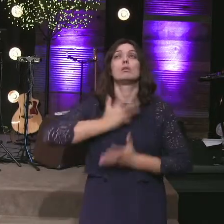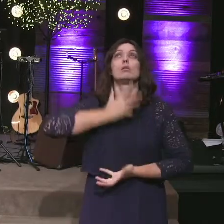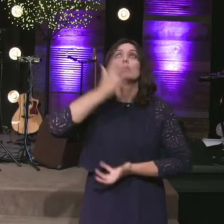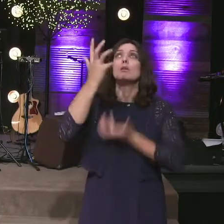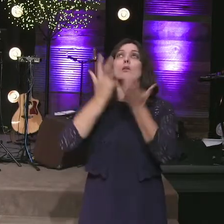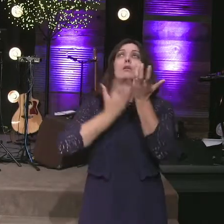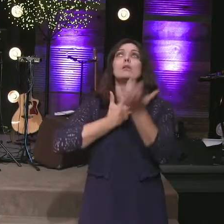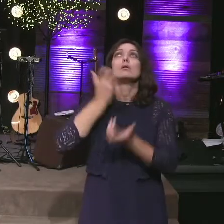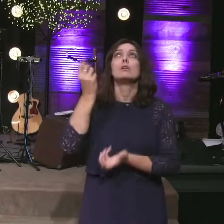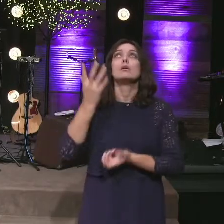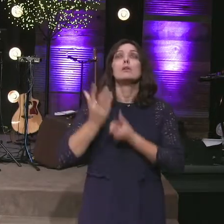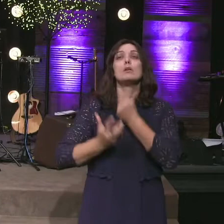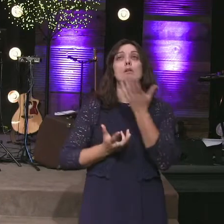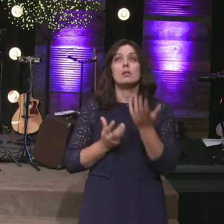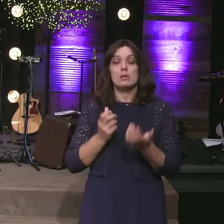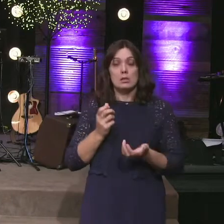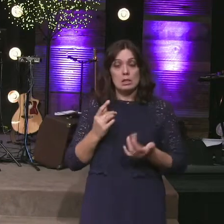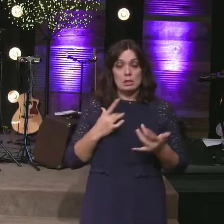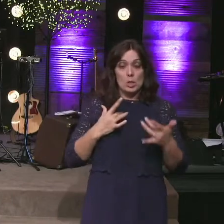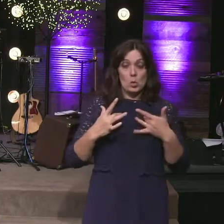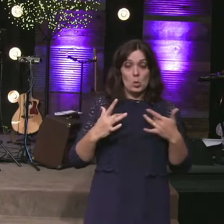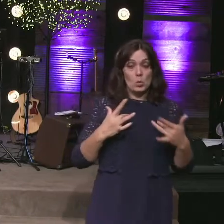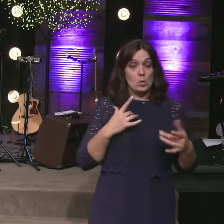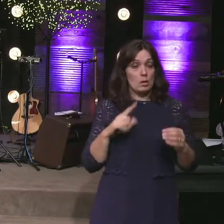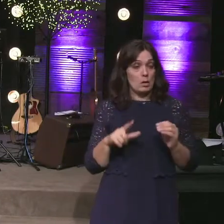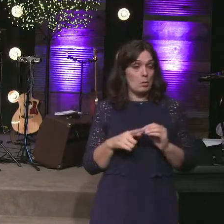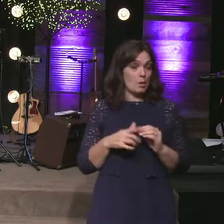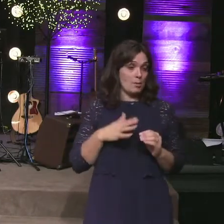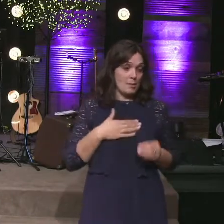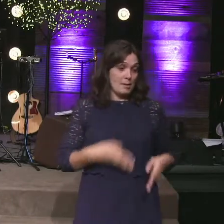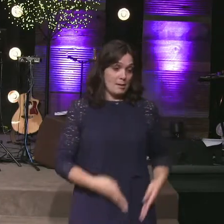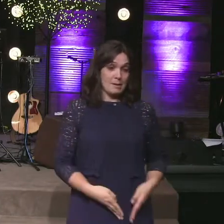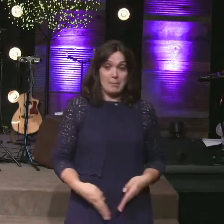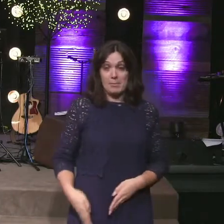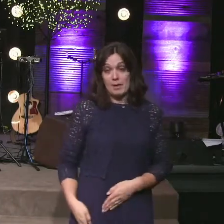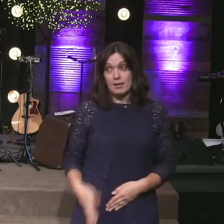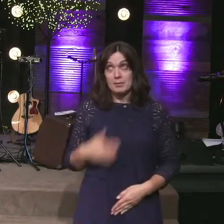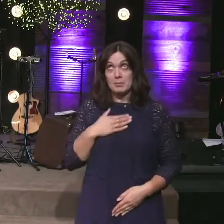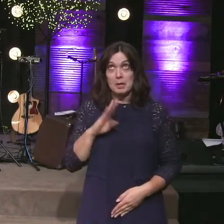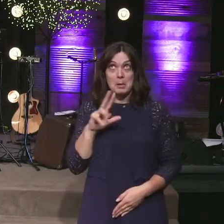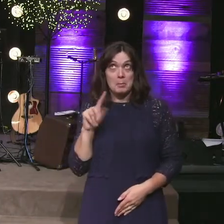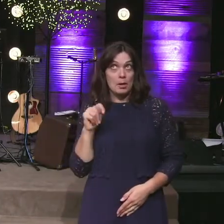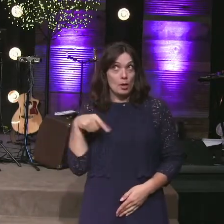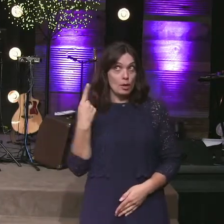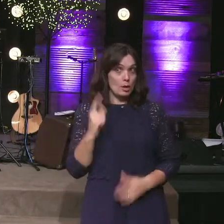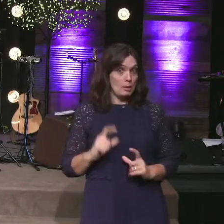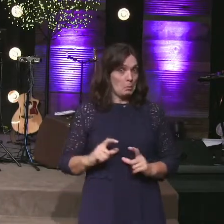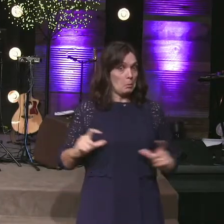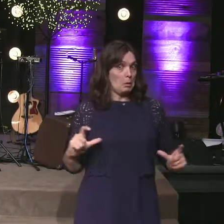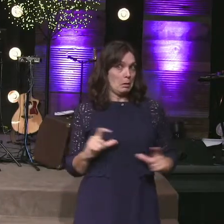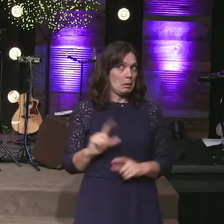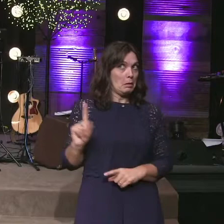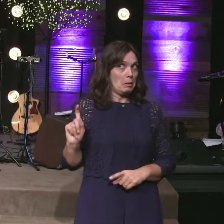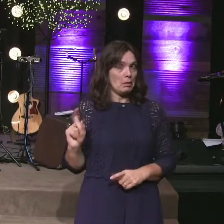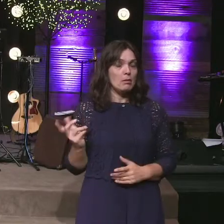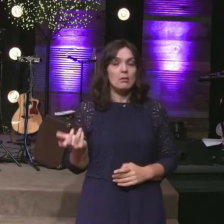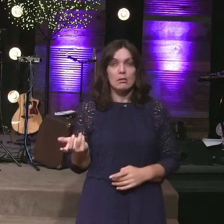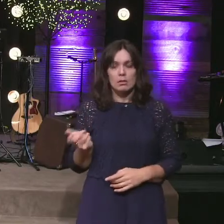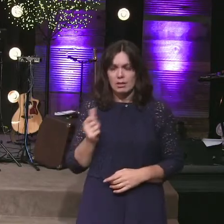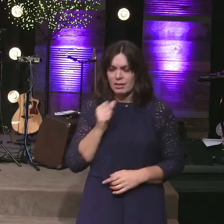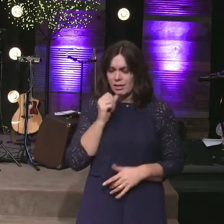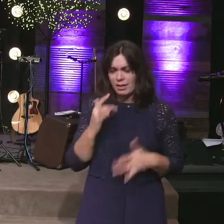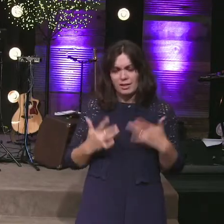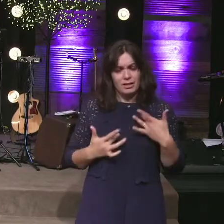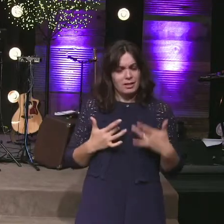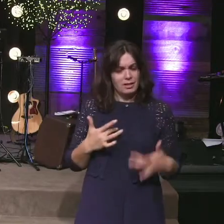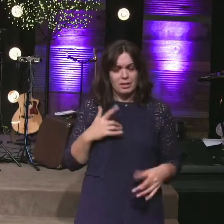And I wasn't worried about, does these pants make my butt look big from the back? I wasn't worried